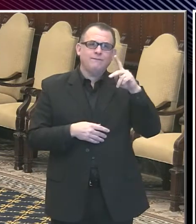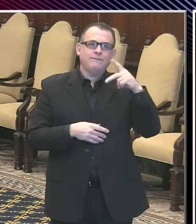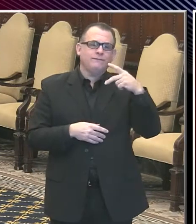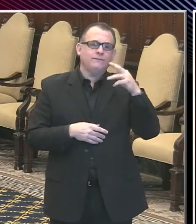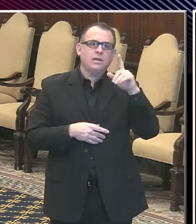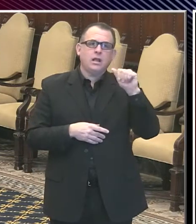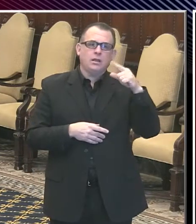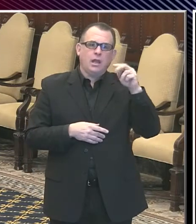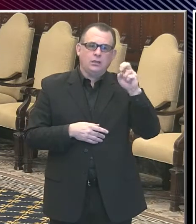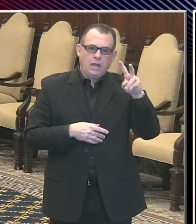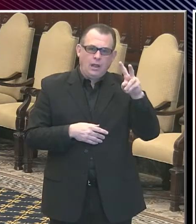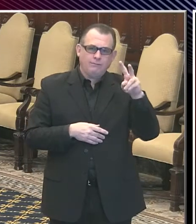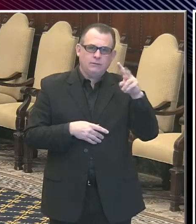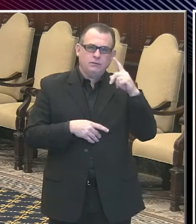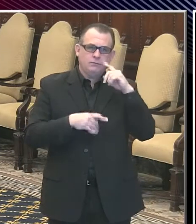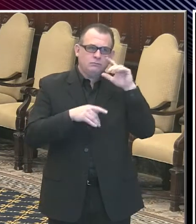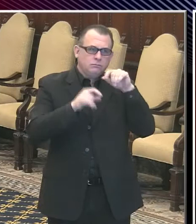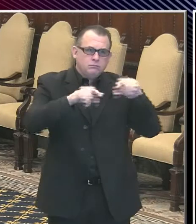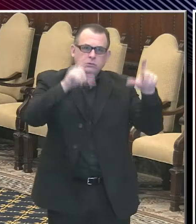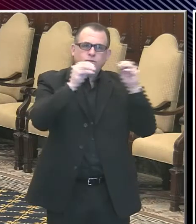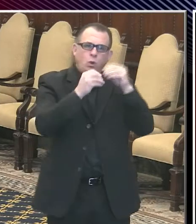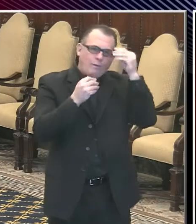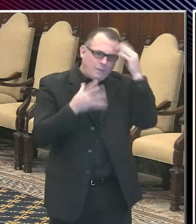Farley for his daily update.